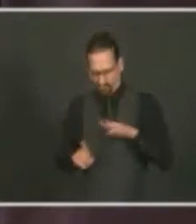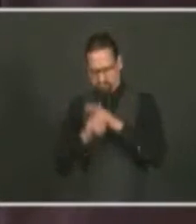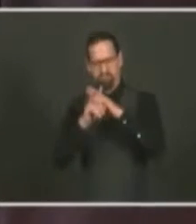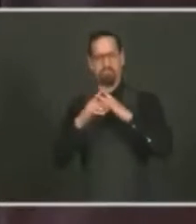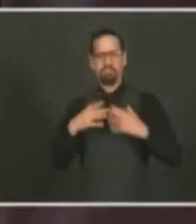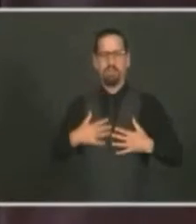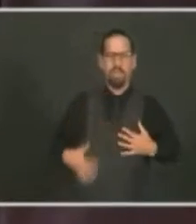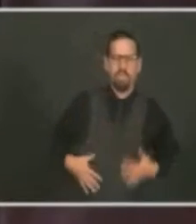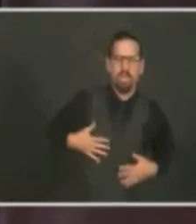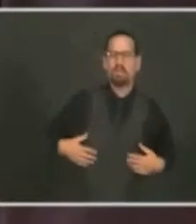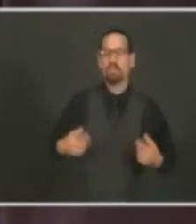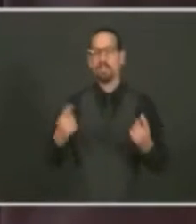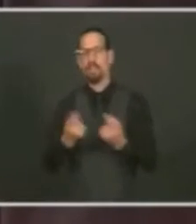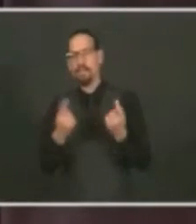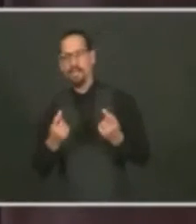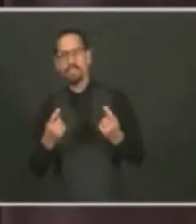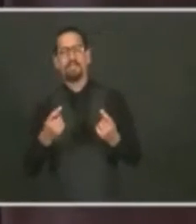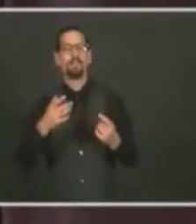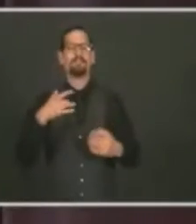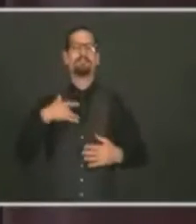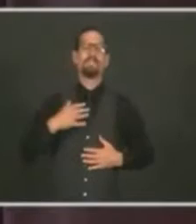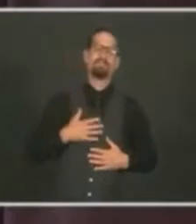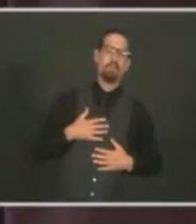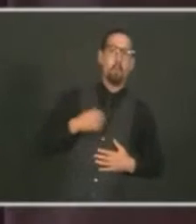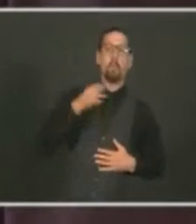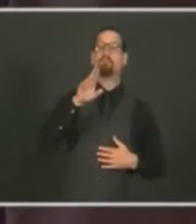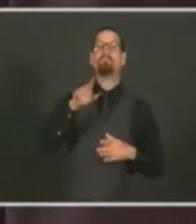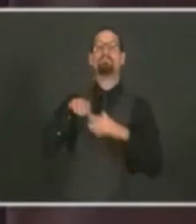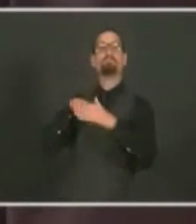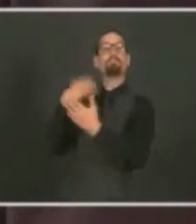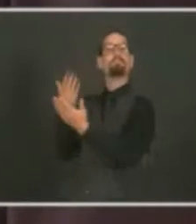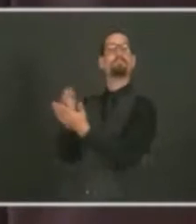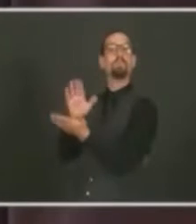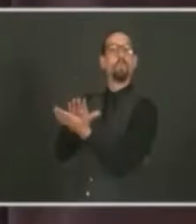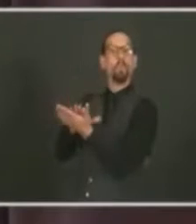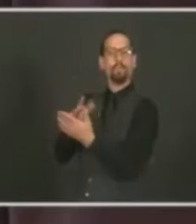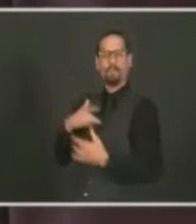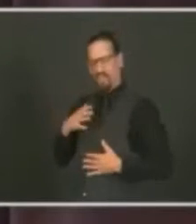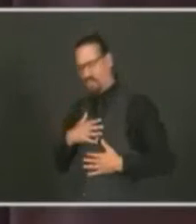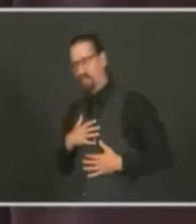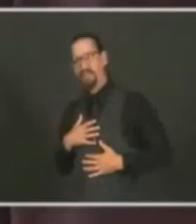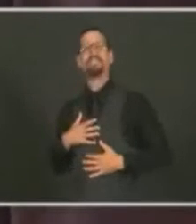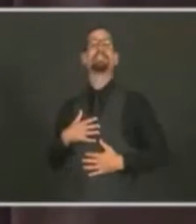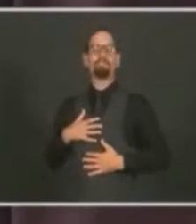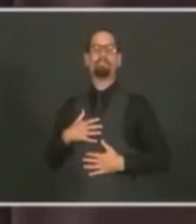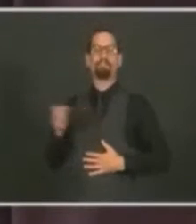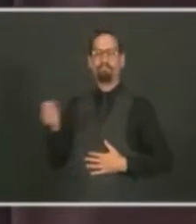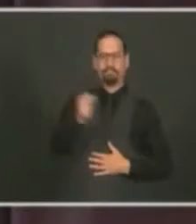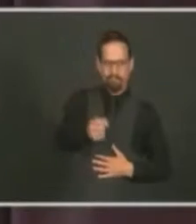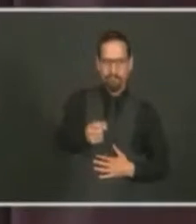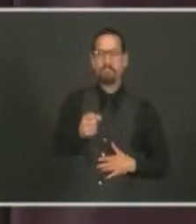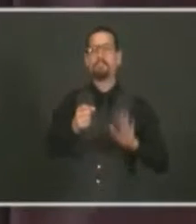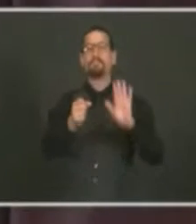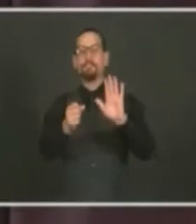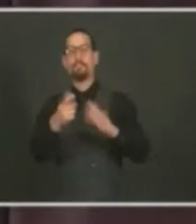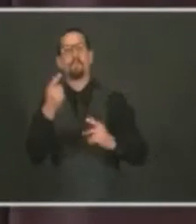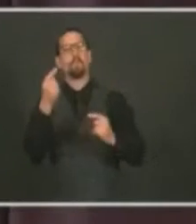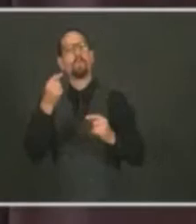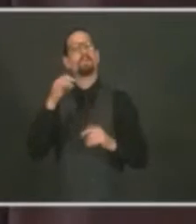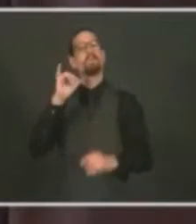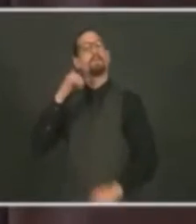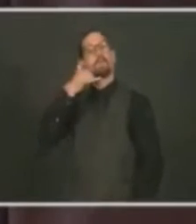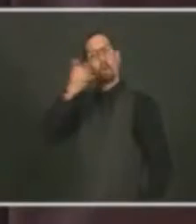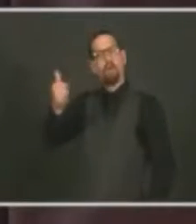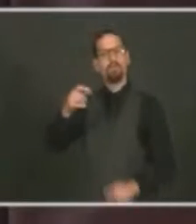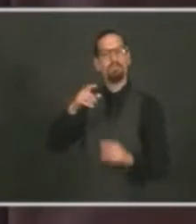sick, we'll get you call the testing number and we get you tested that day. You're